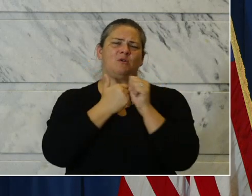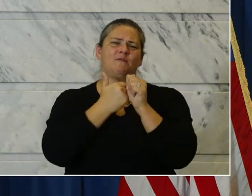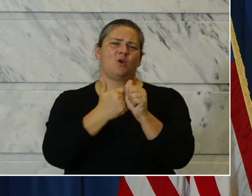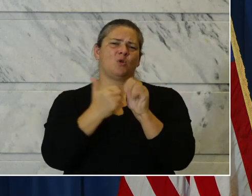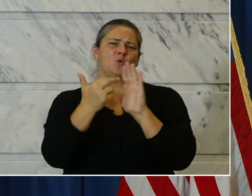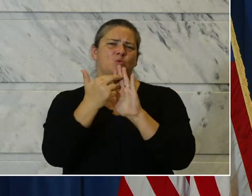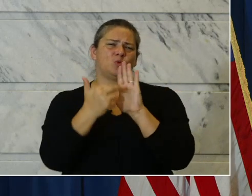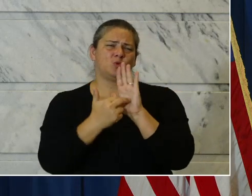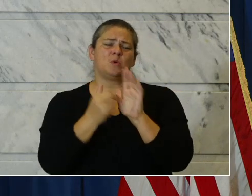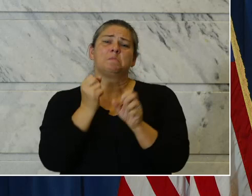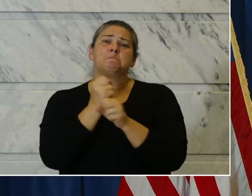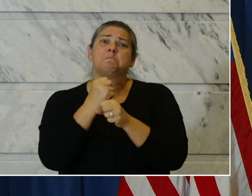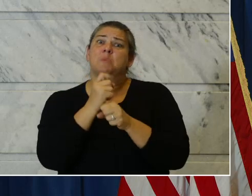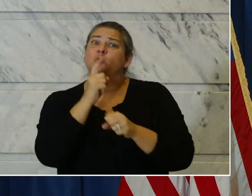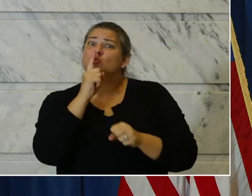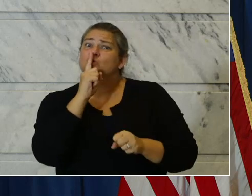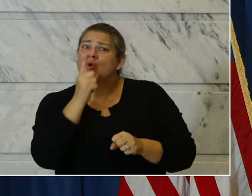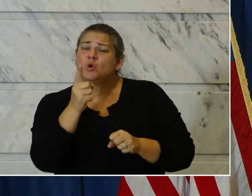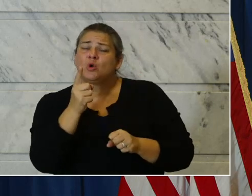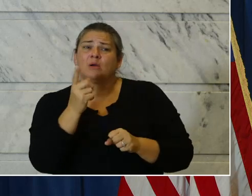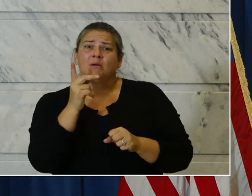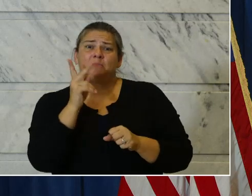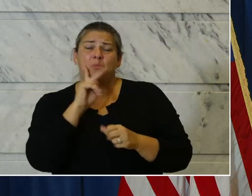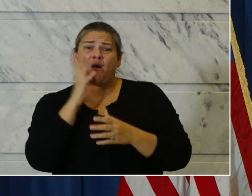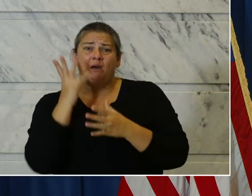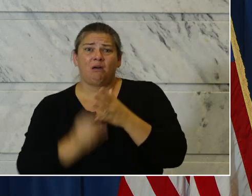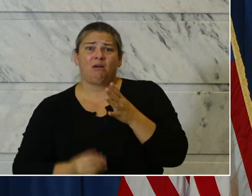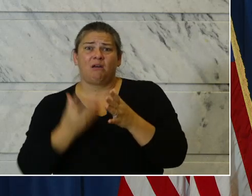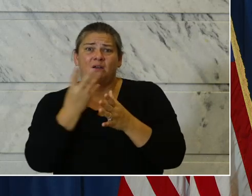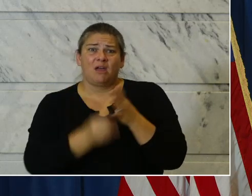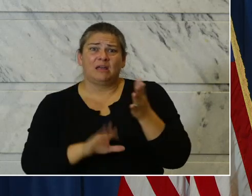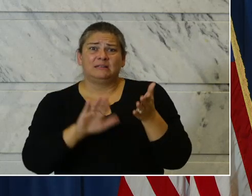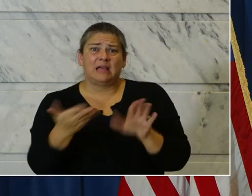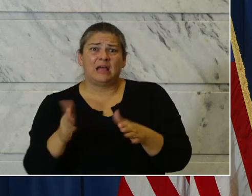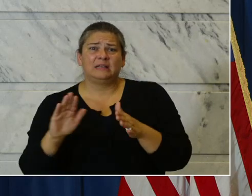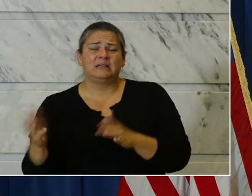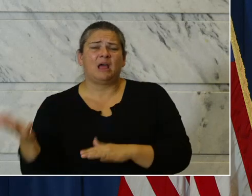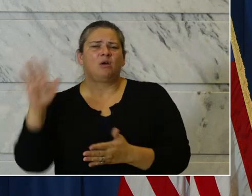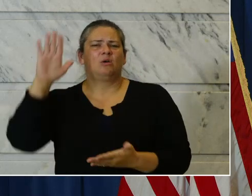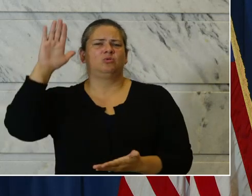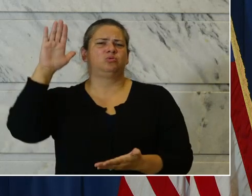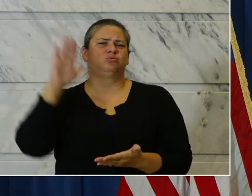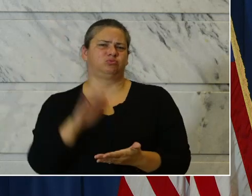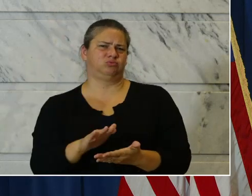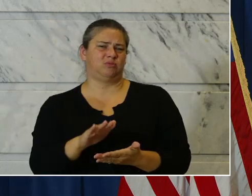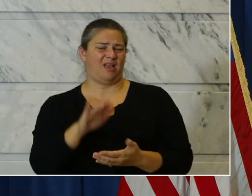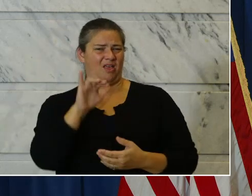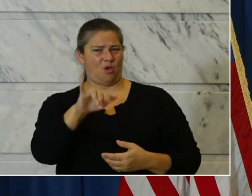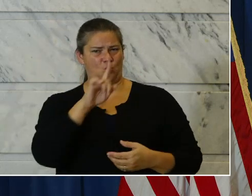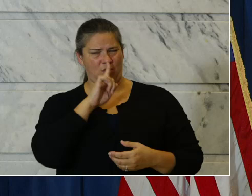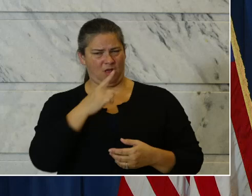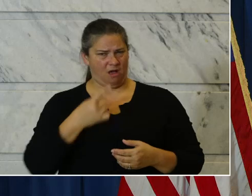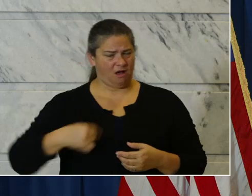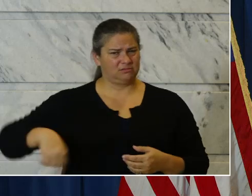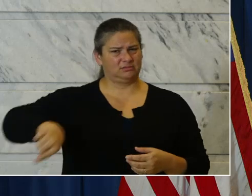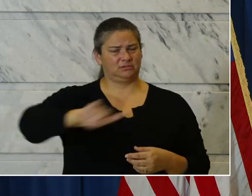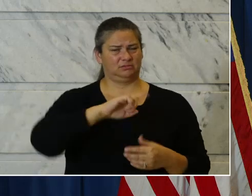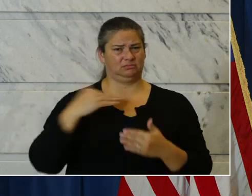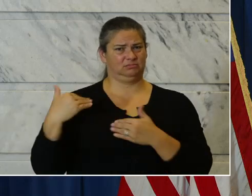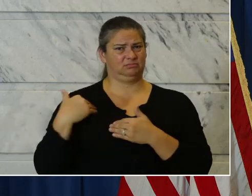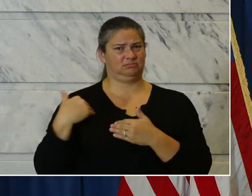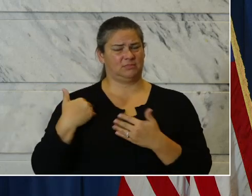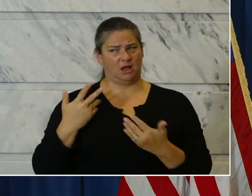sure that we lose fewer people. It is on us, and it is up to us. So today's